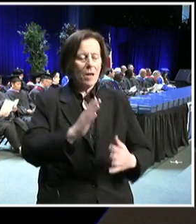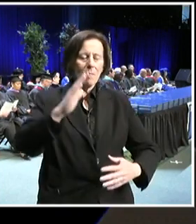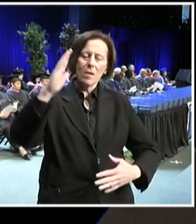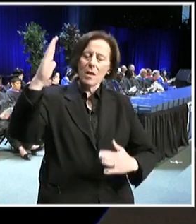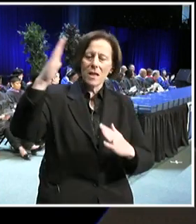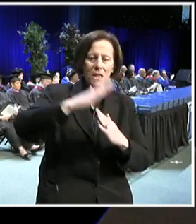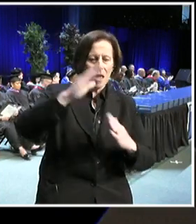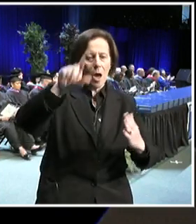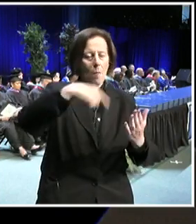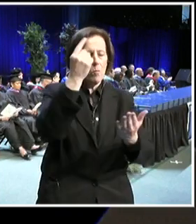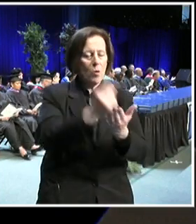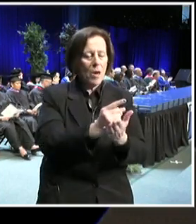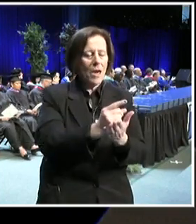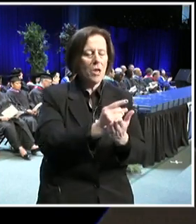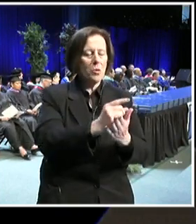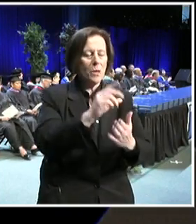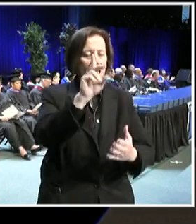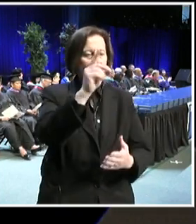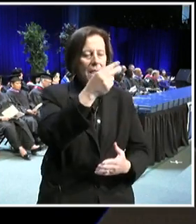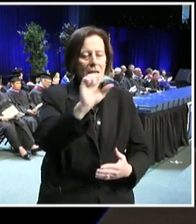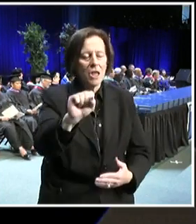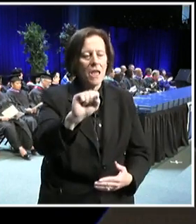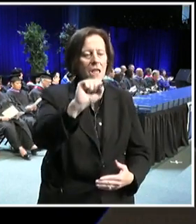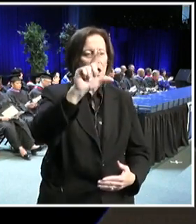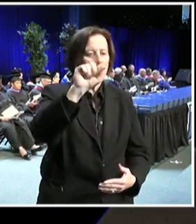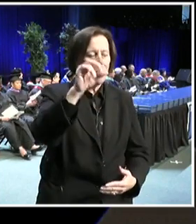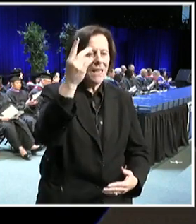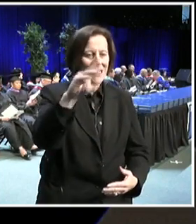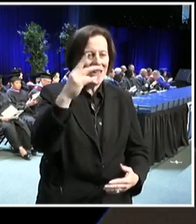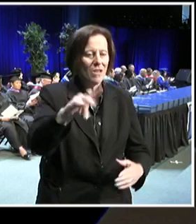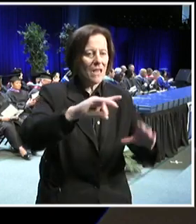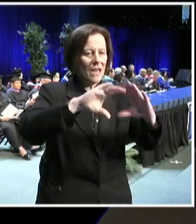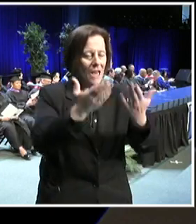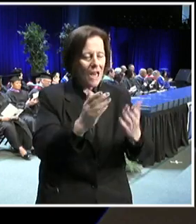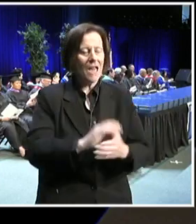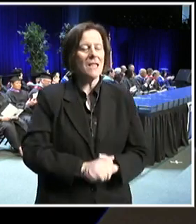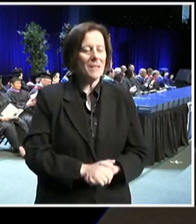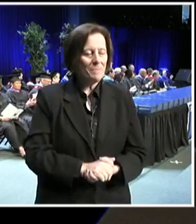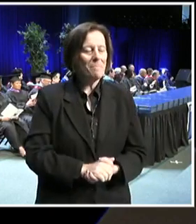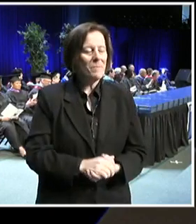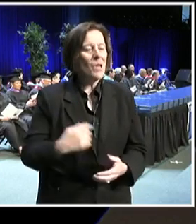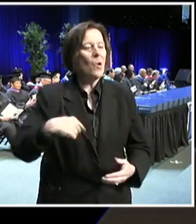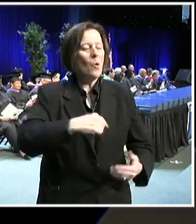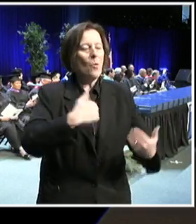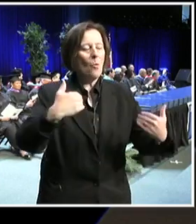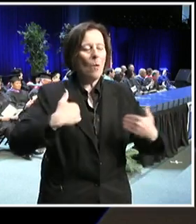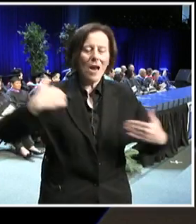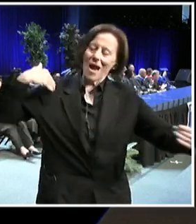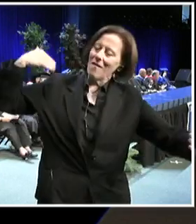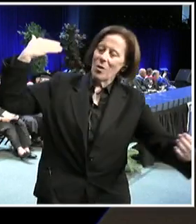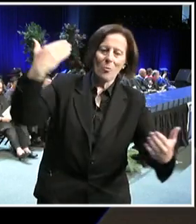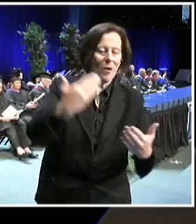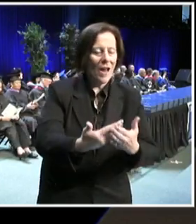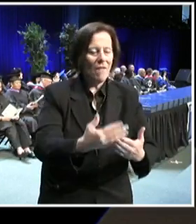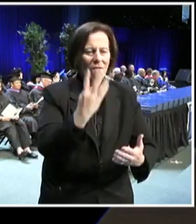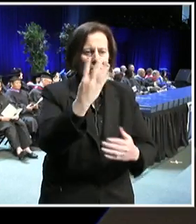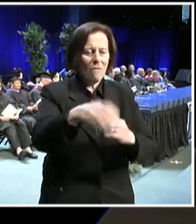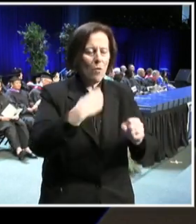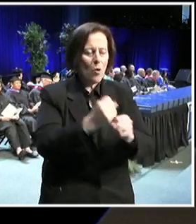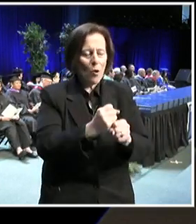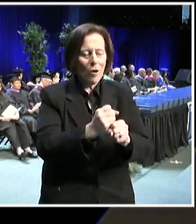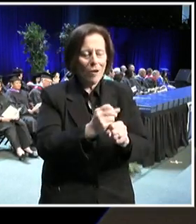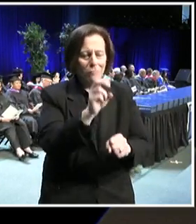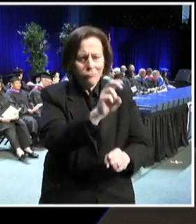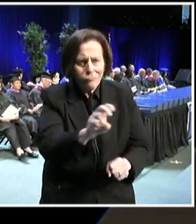of 2017. Woo, yeah! We have arrived. 4 years of navigating